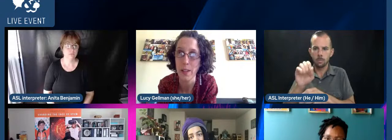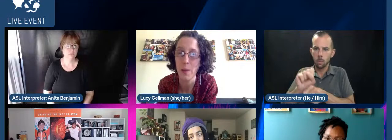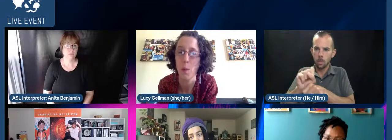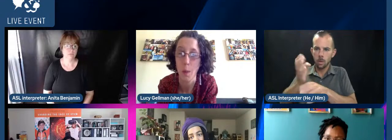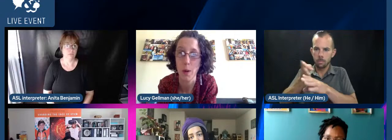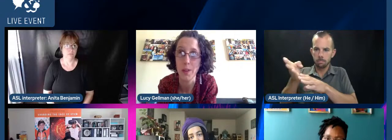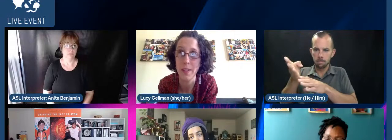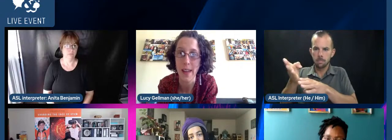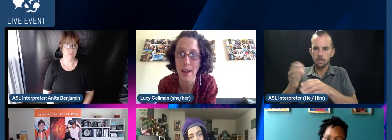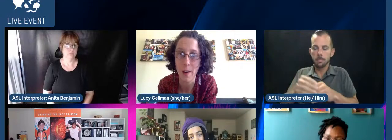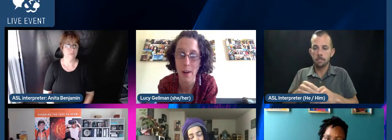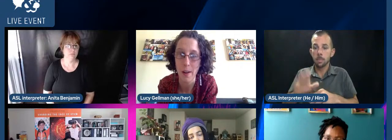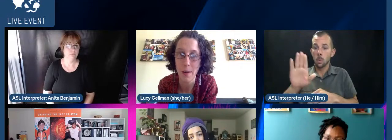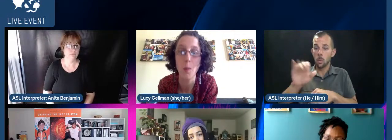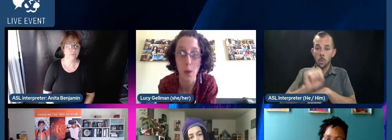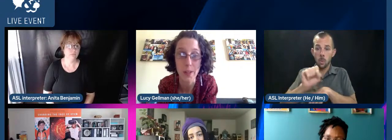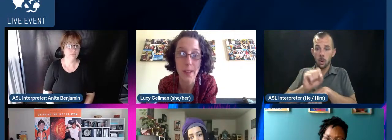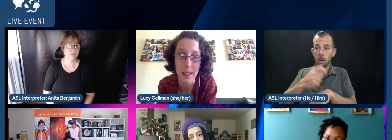articulate